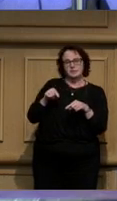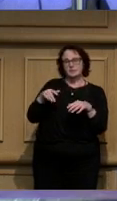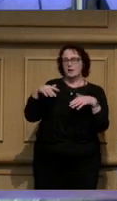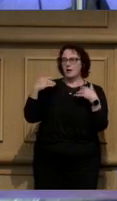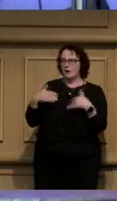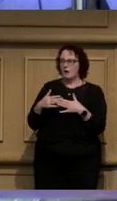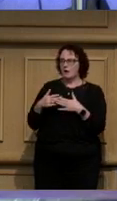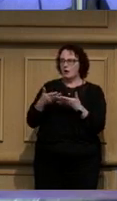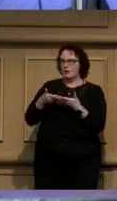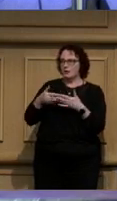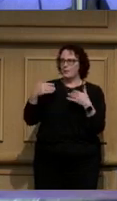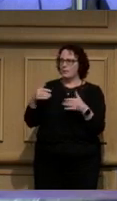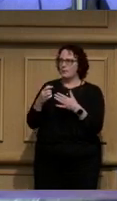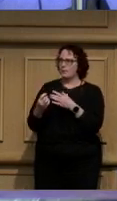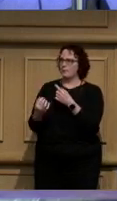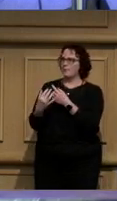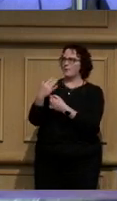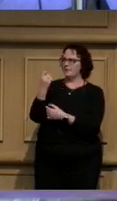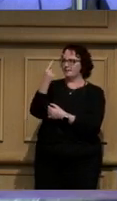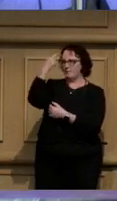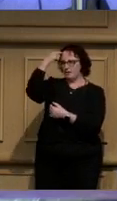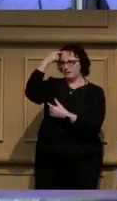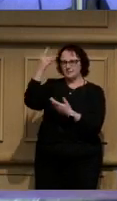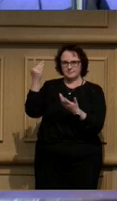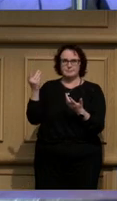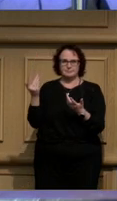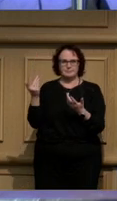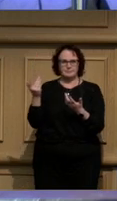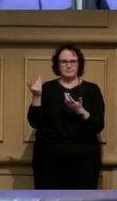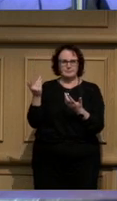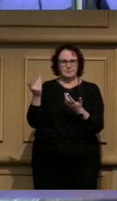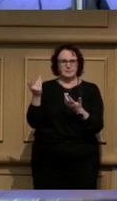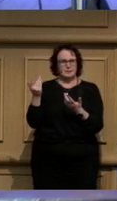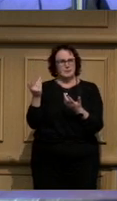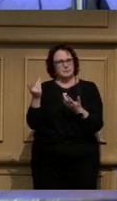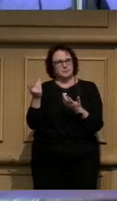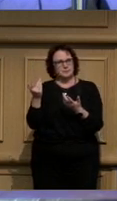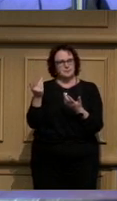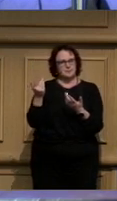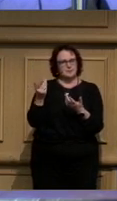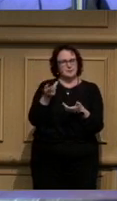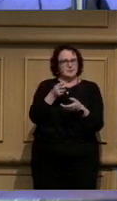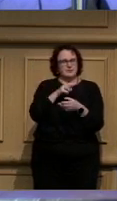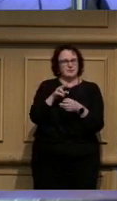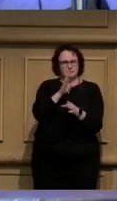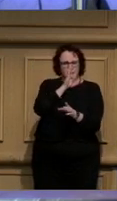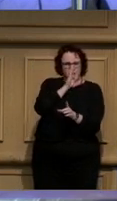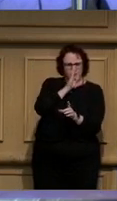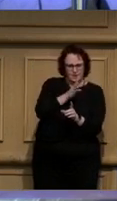inspiring. And looking at these events, so somehow, not very directly, but